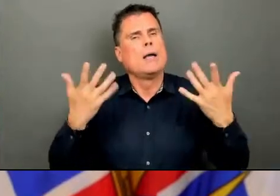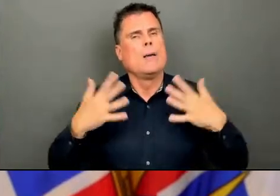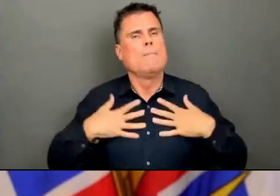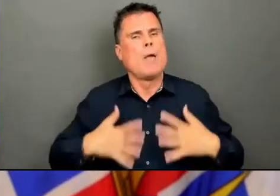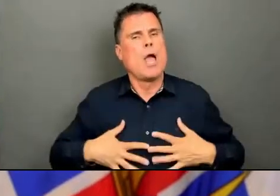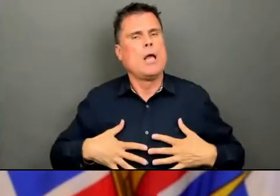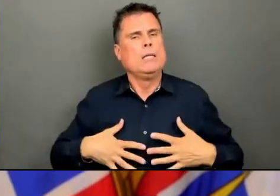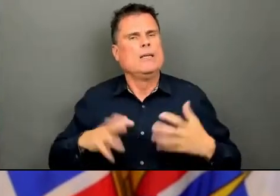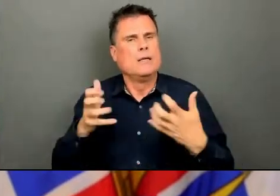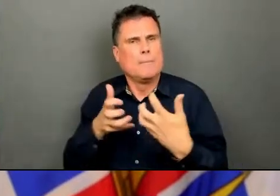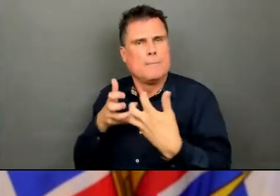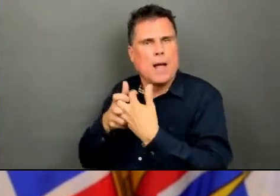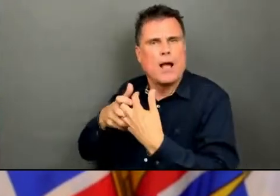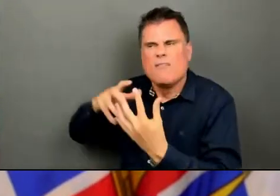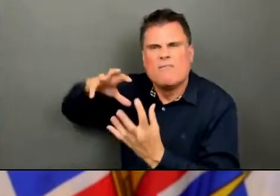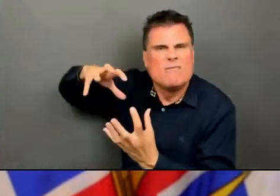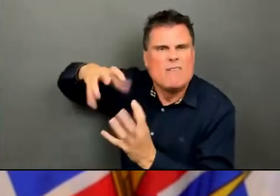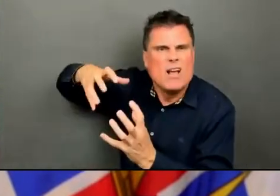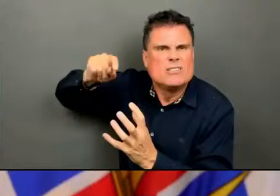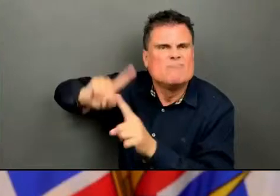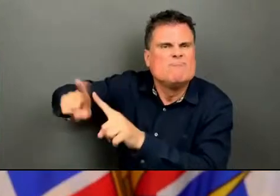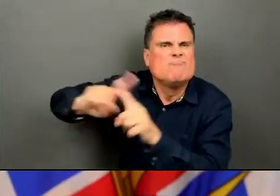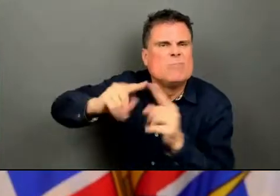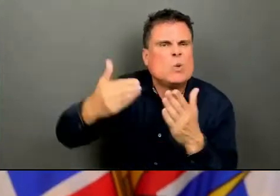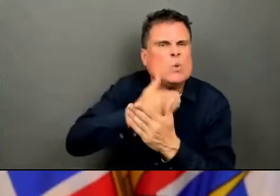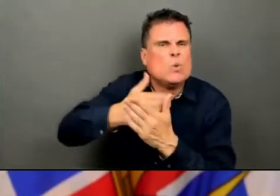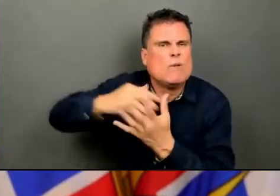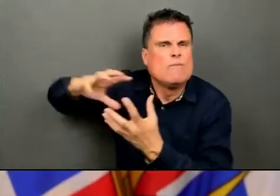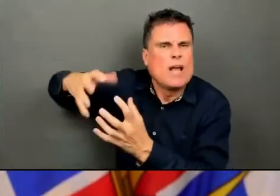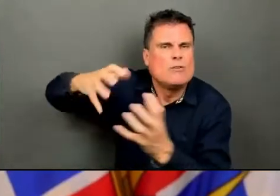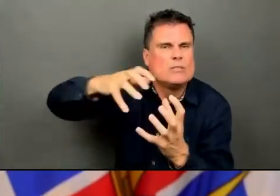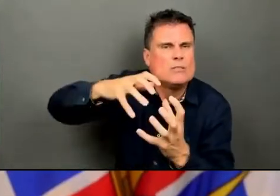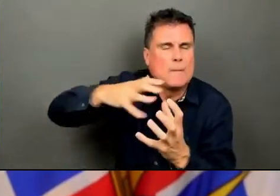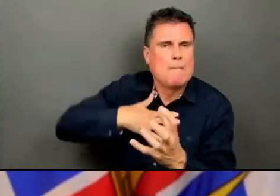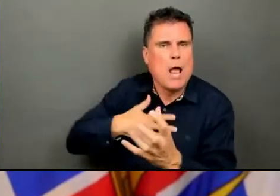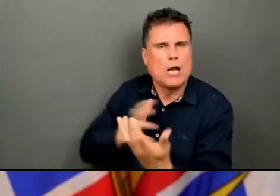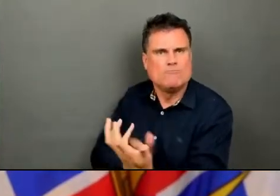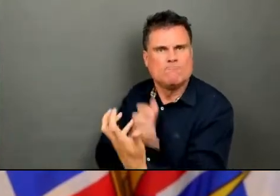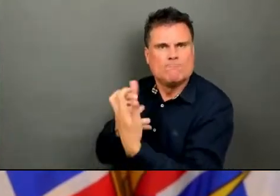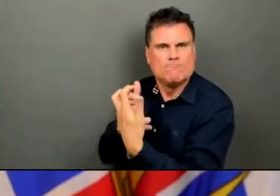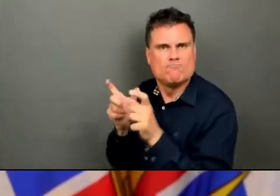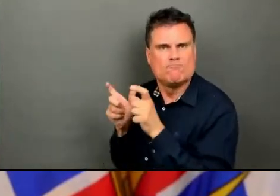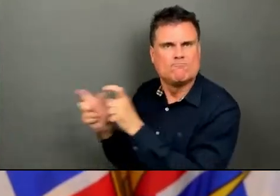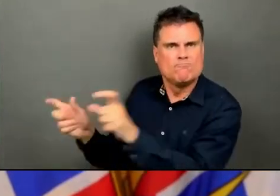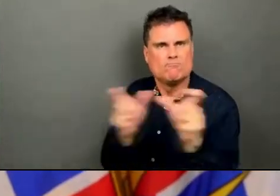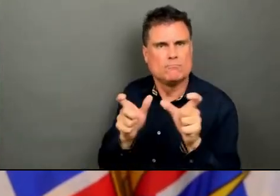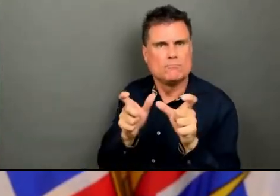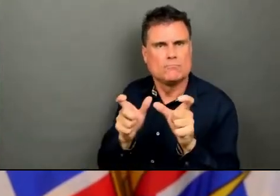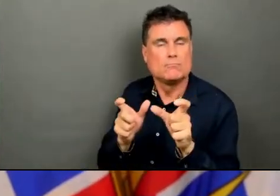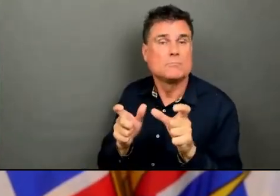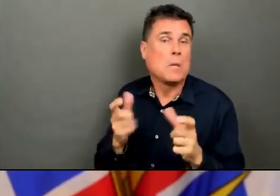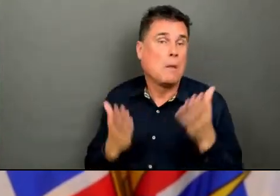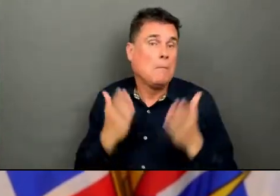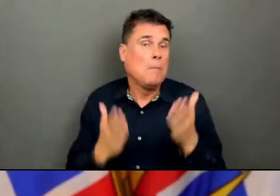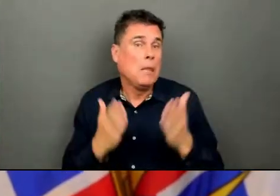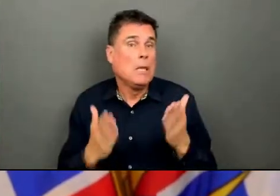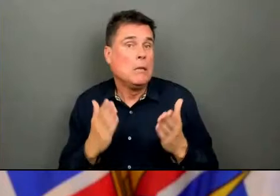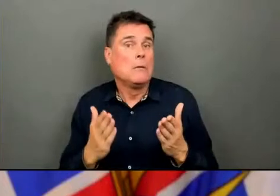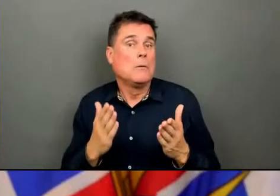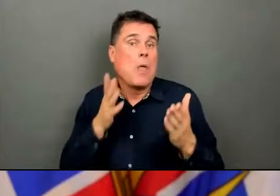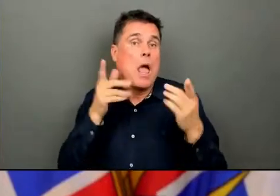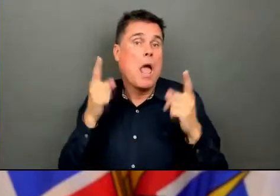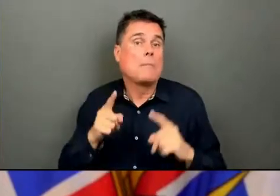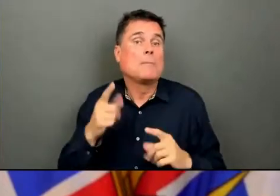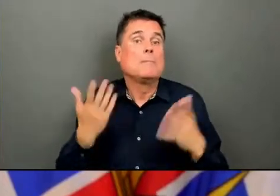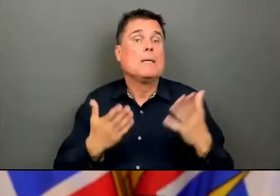we're watching those studies very closely too. And if it does turn out that sometimes people's immune response wanes